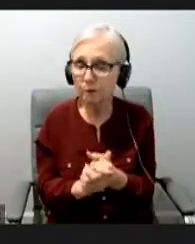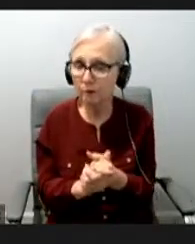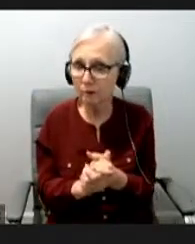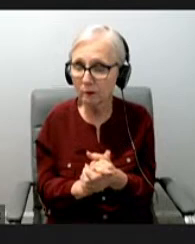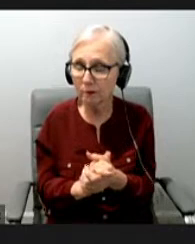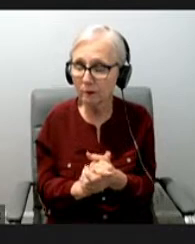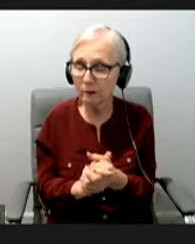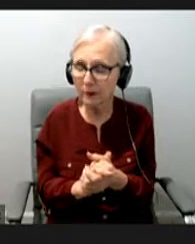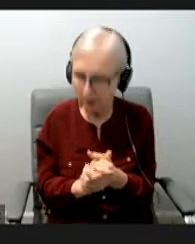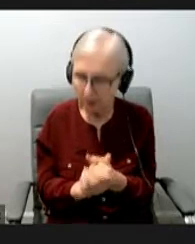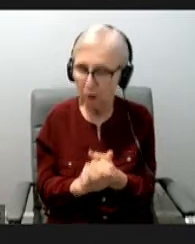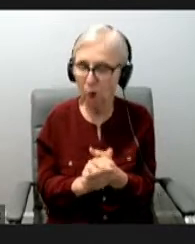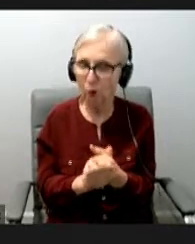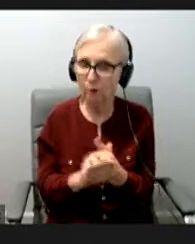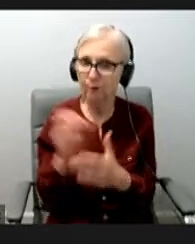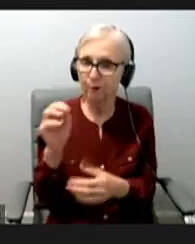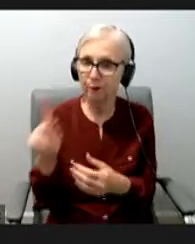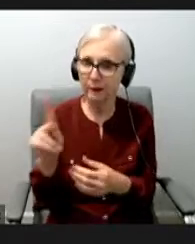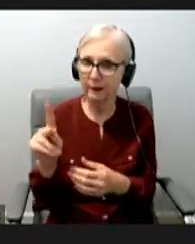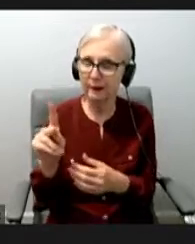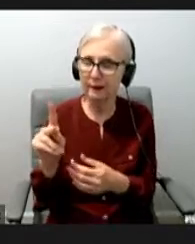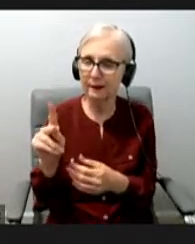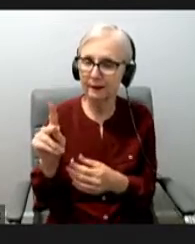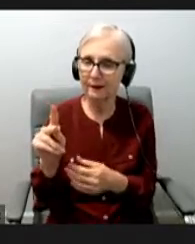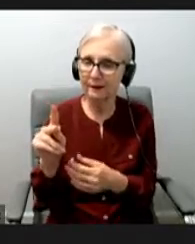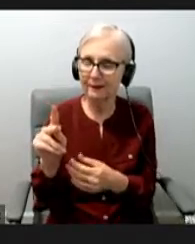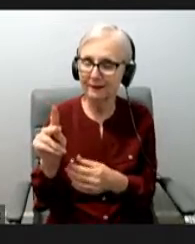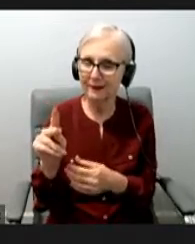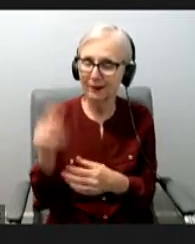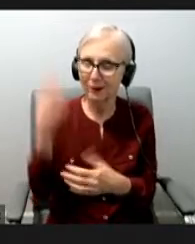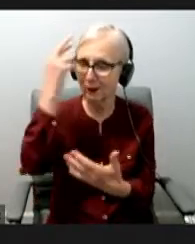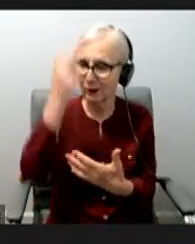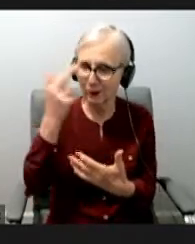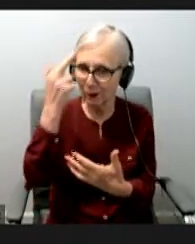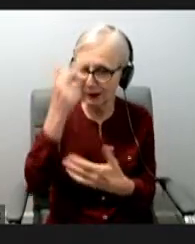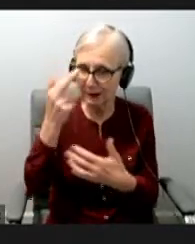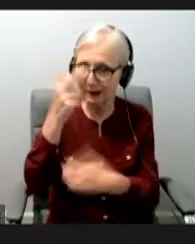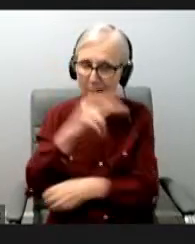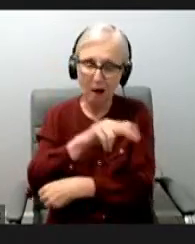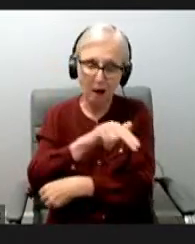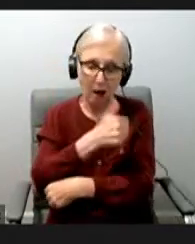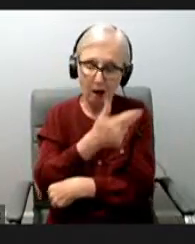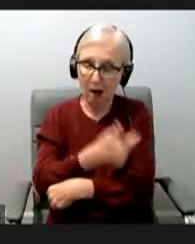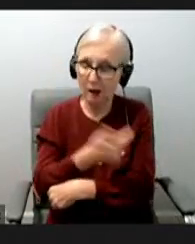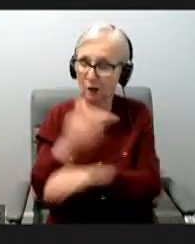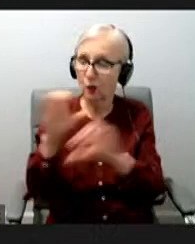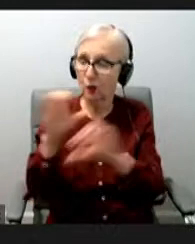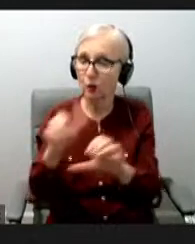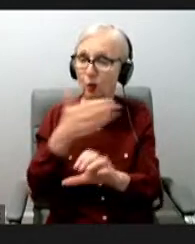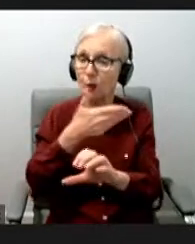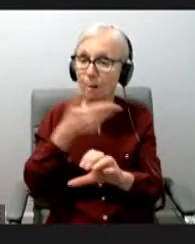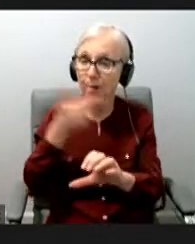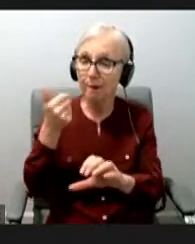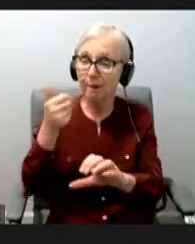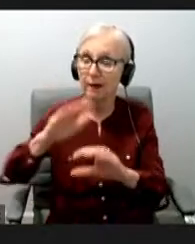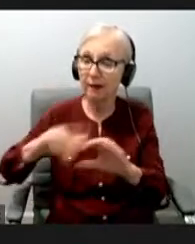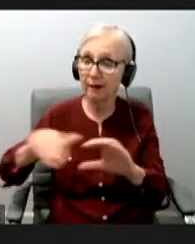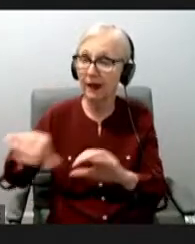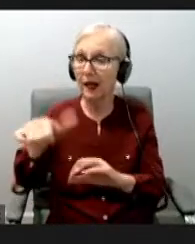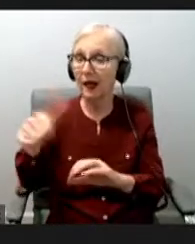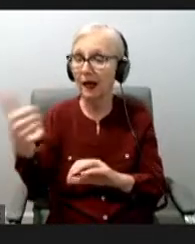So I think, top line, the reason our hospitals are doing better than hospitals in many